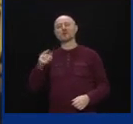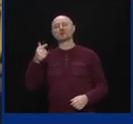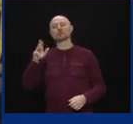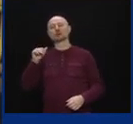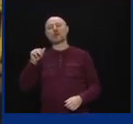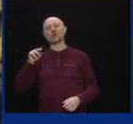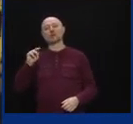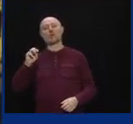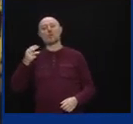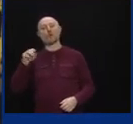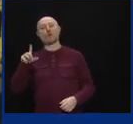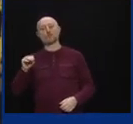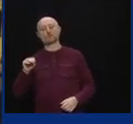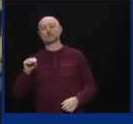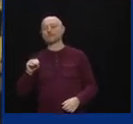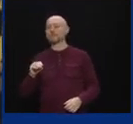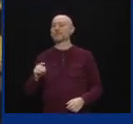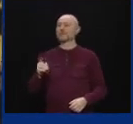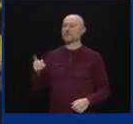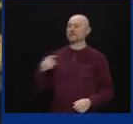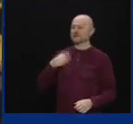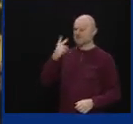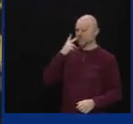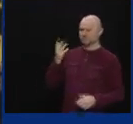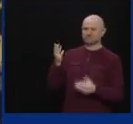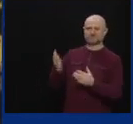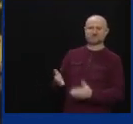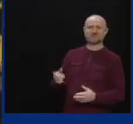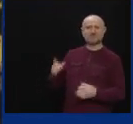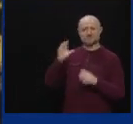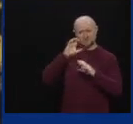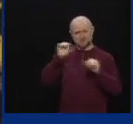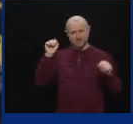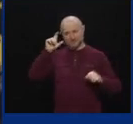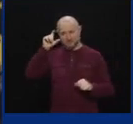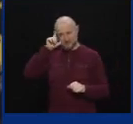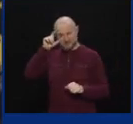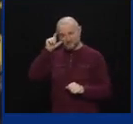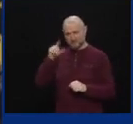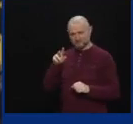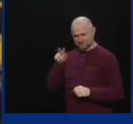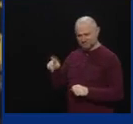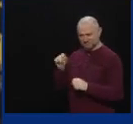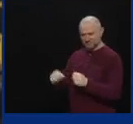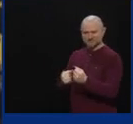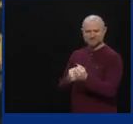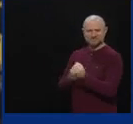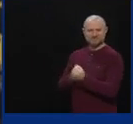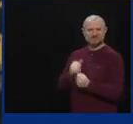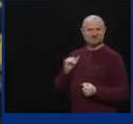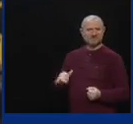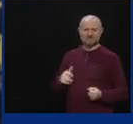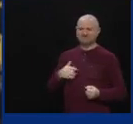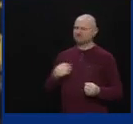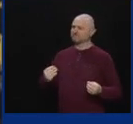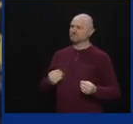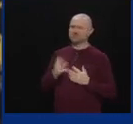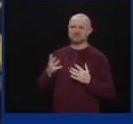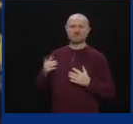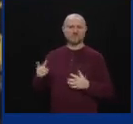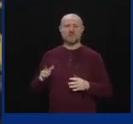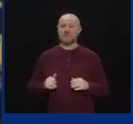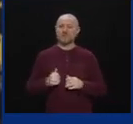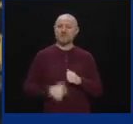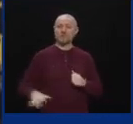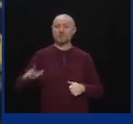Biden saw someone who could be a partner to help inspire all of us, just like she inspired the people of Michigan